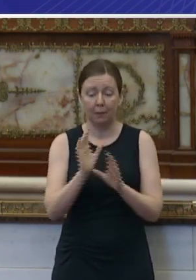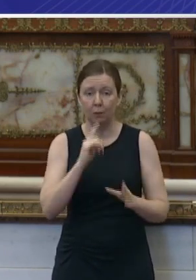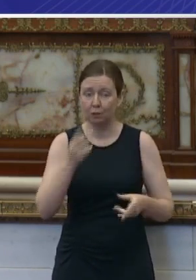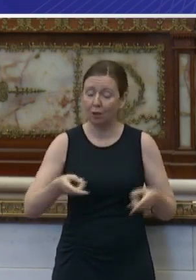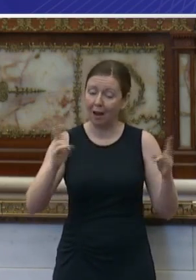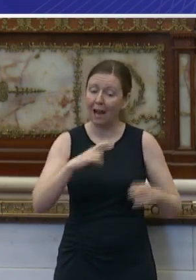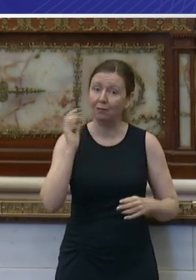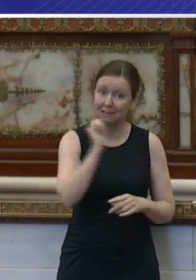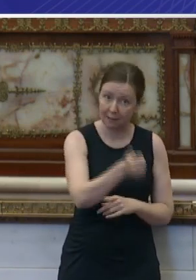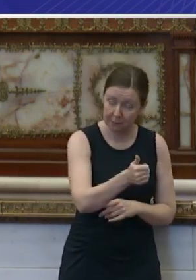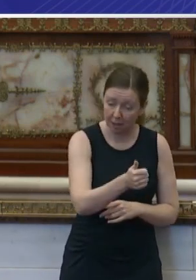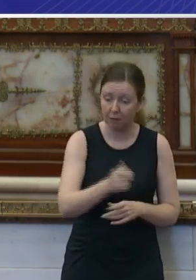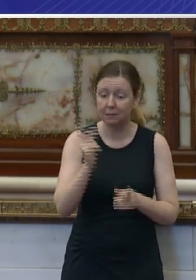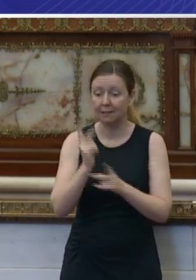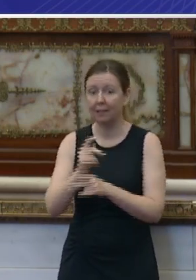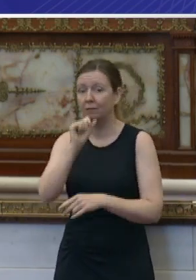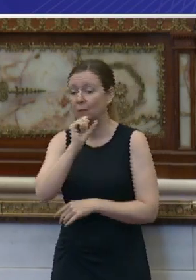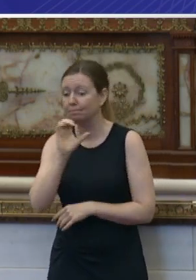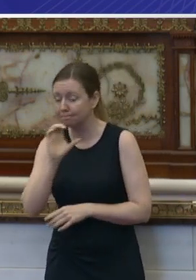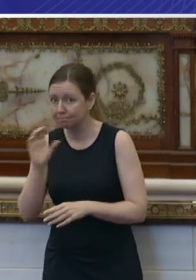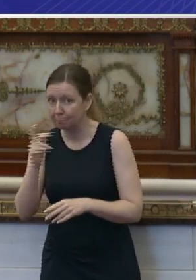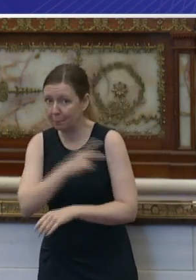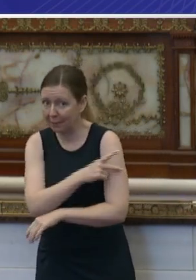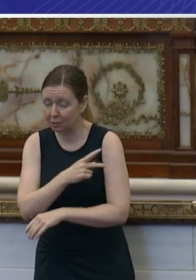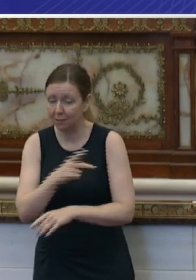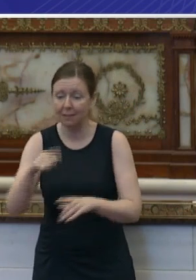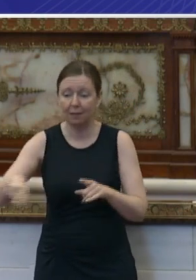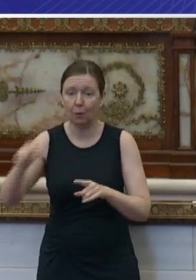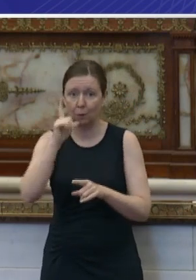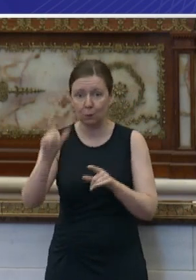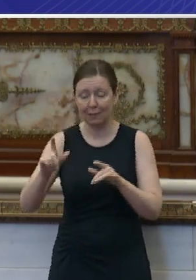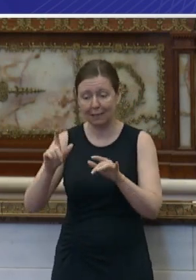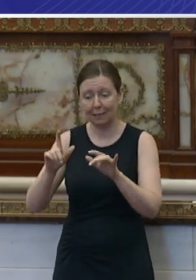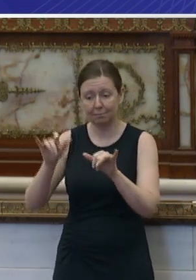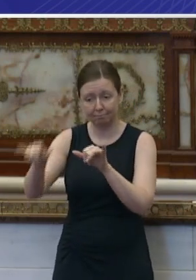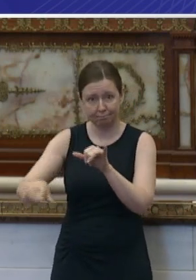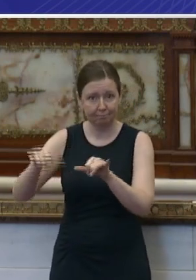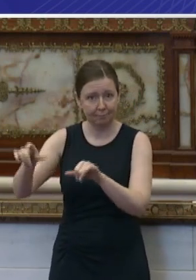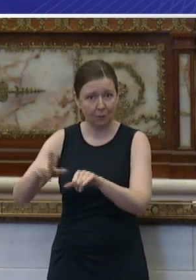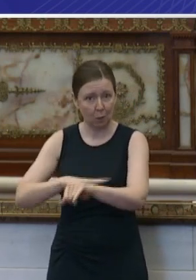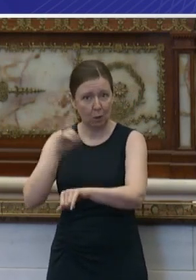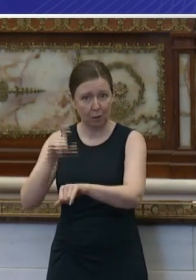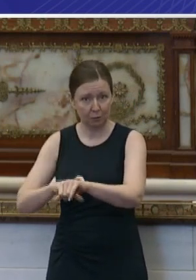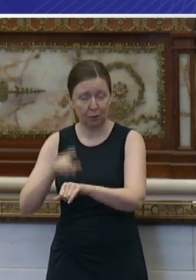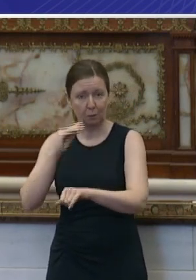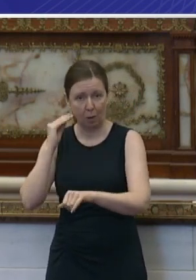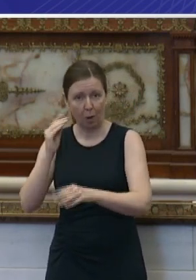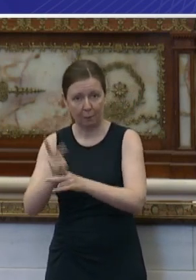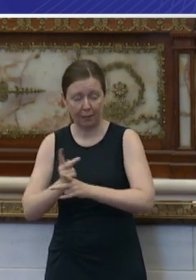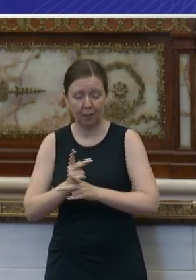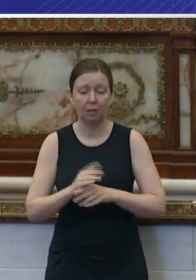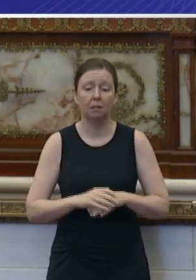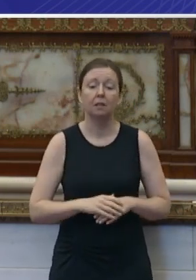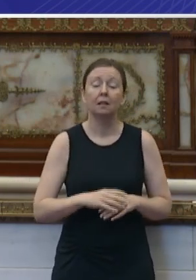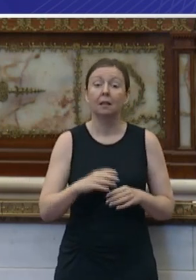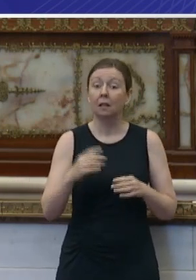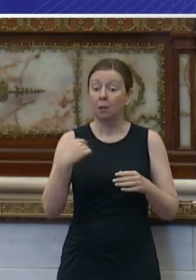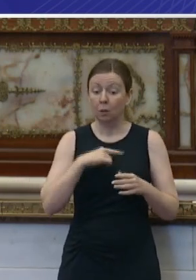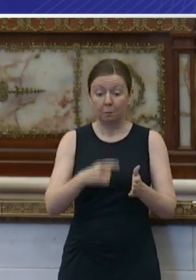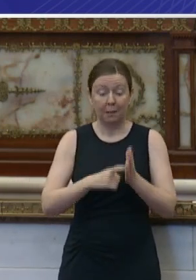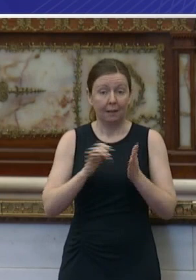high-risk situations, caring for elderly patients and those in need of long-term home care. The State Department of Health mandated